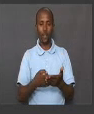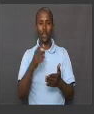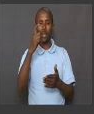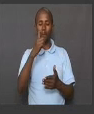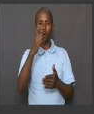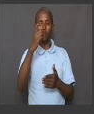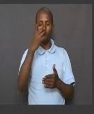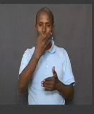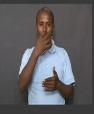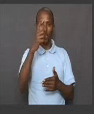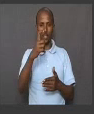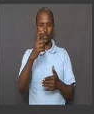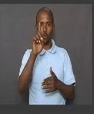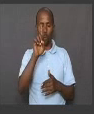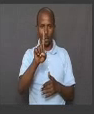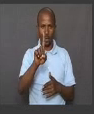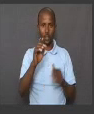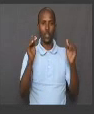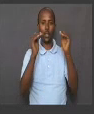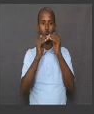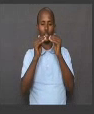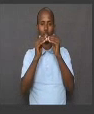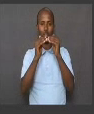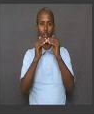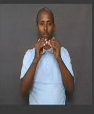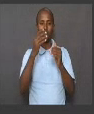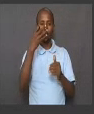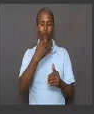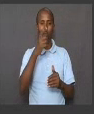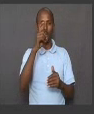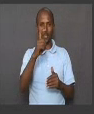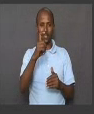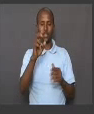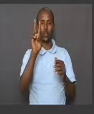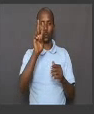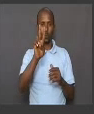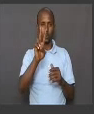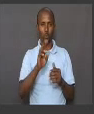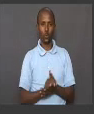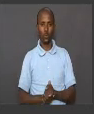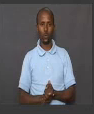of x1 equals f of x2.